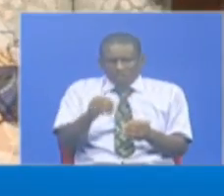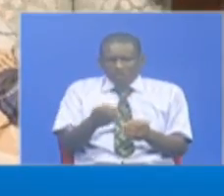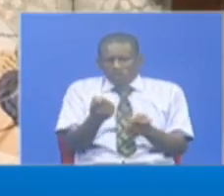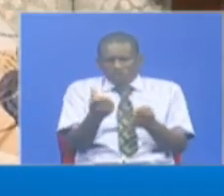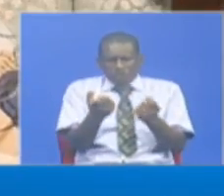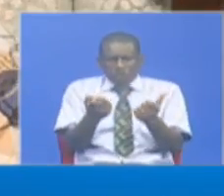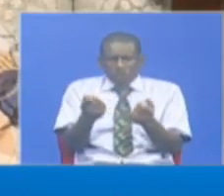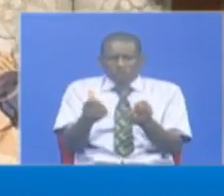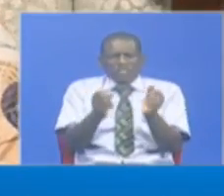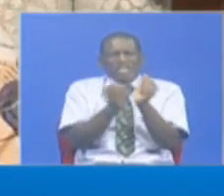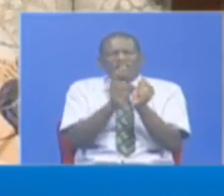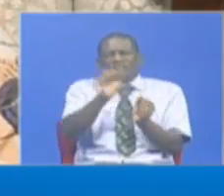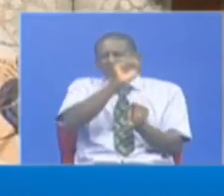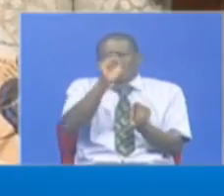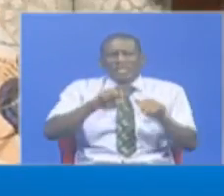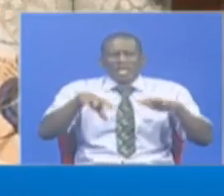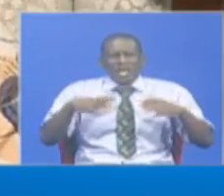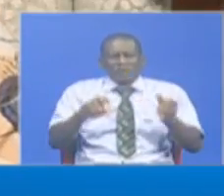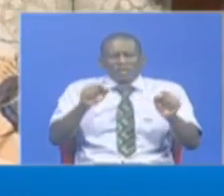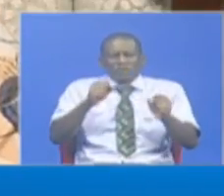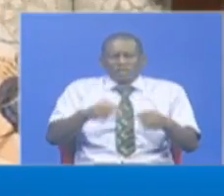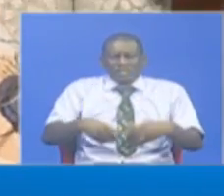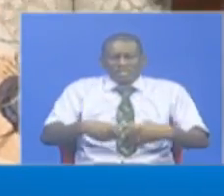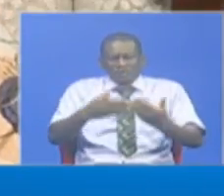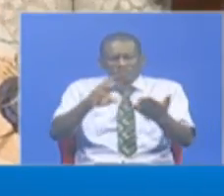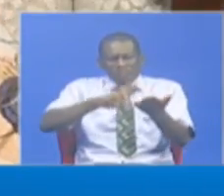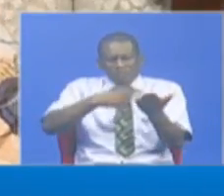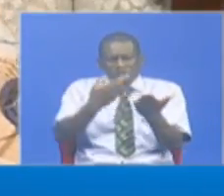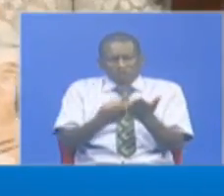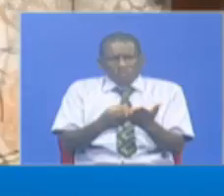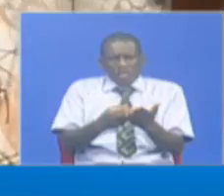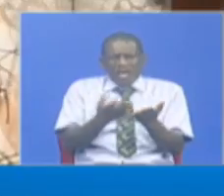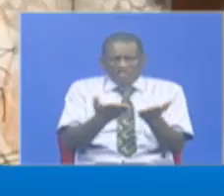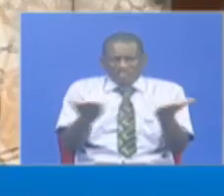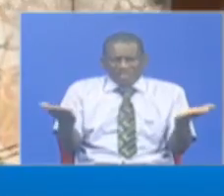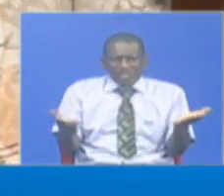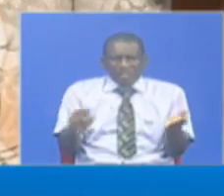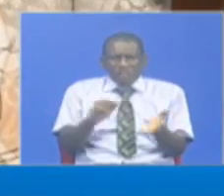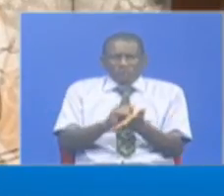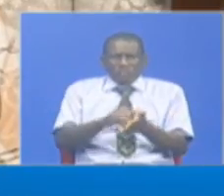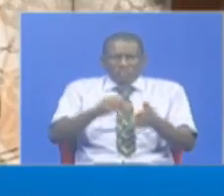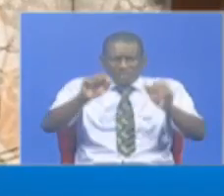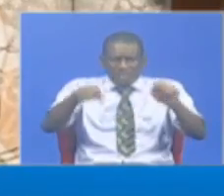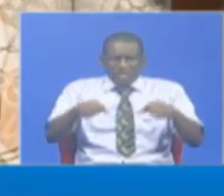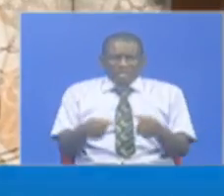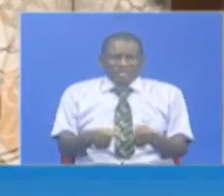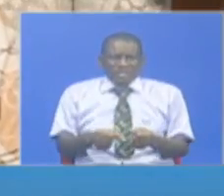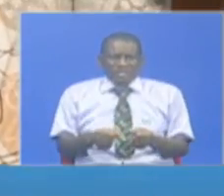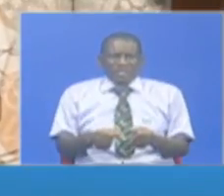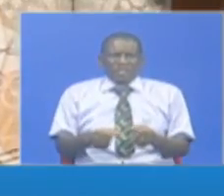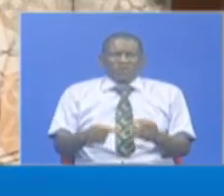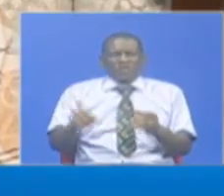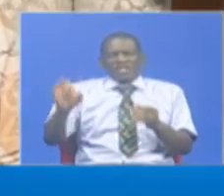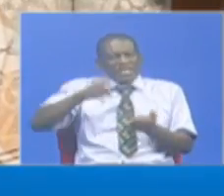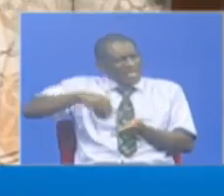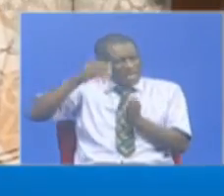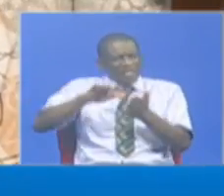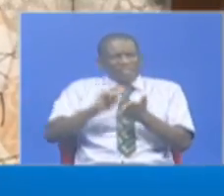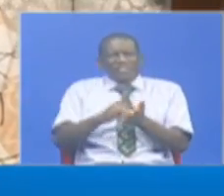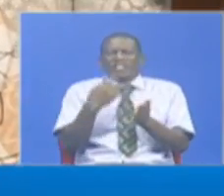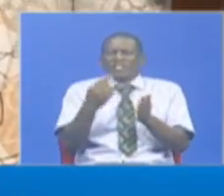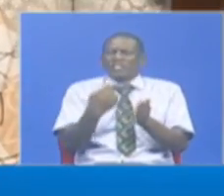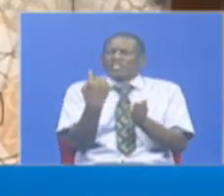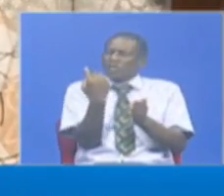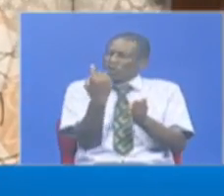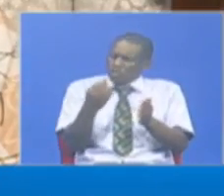11%. How do we get them resources and equipment to be able to be On digital learning, that's the way of the future. If you